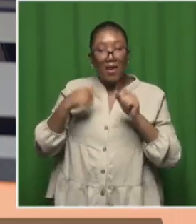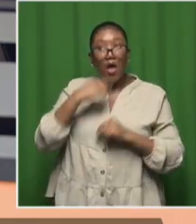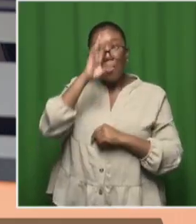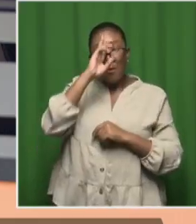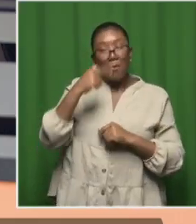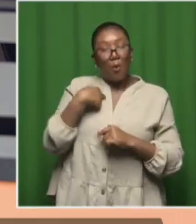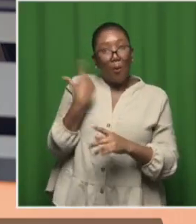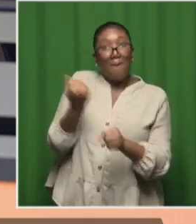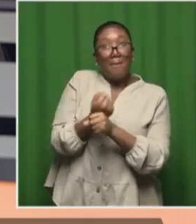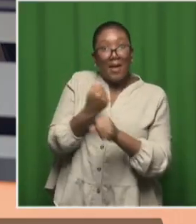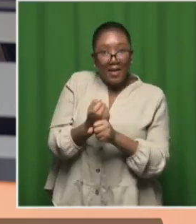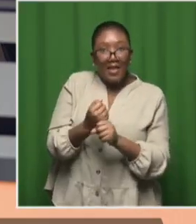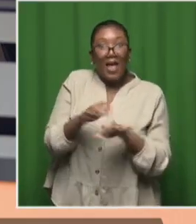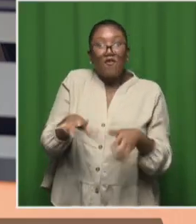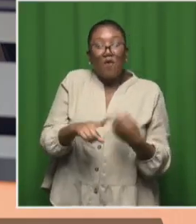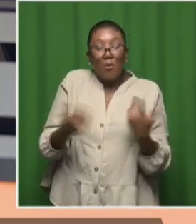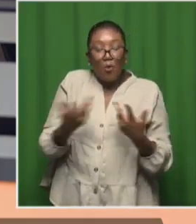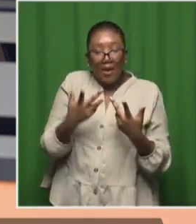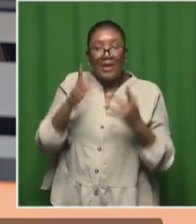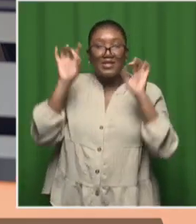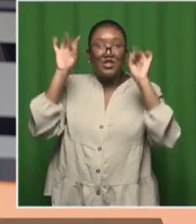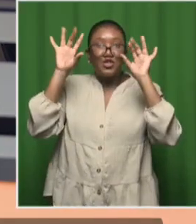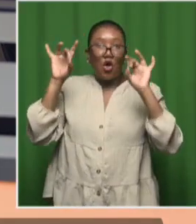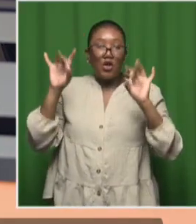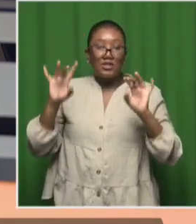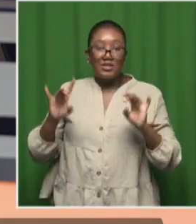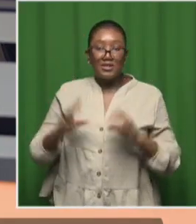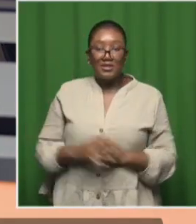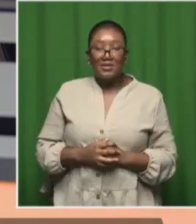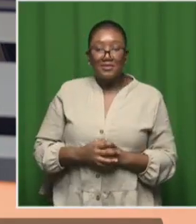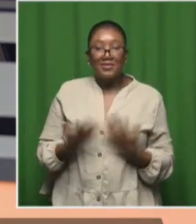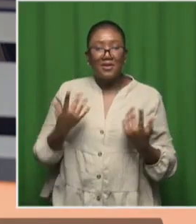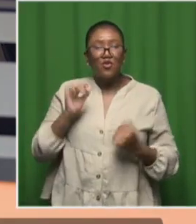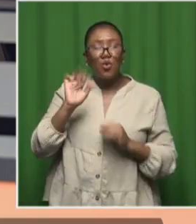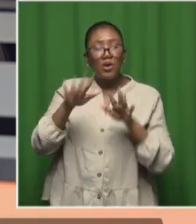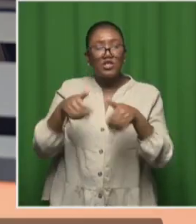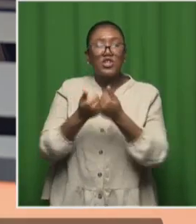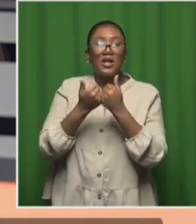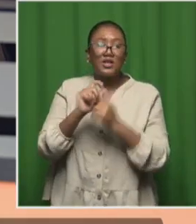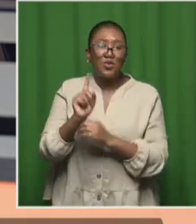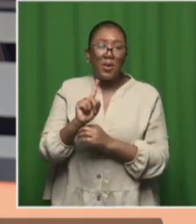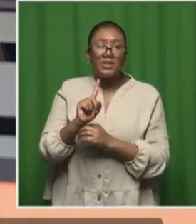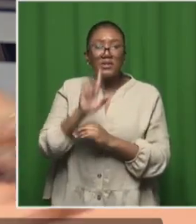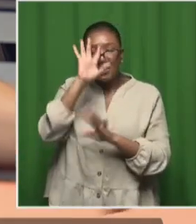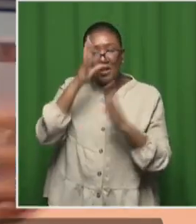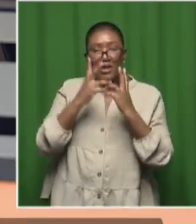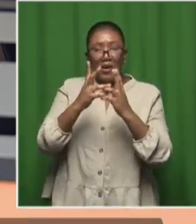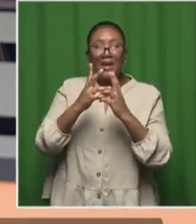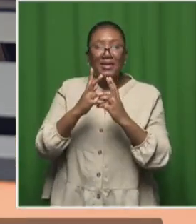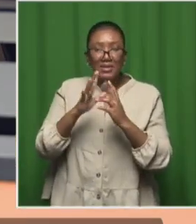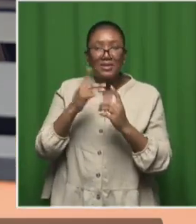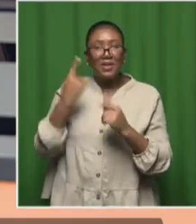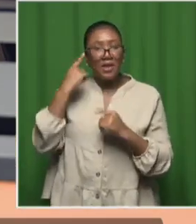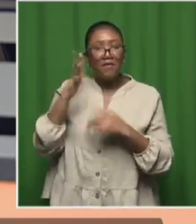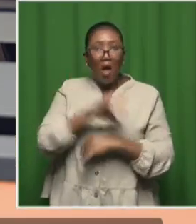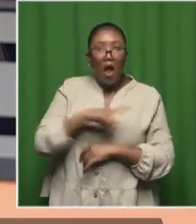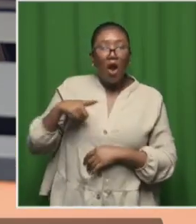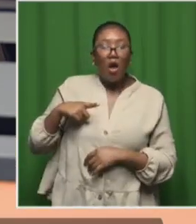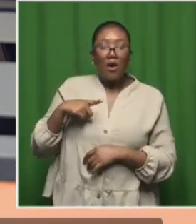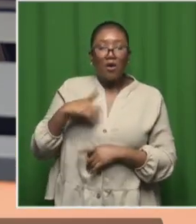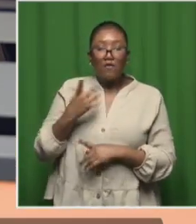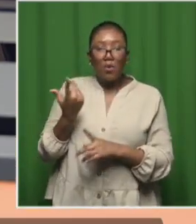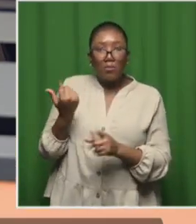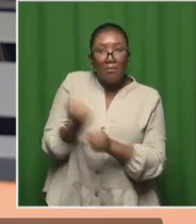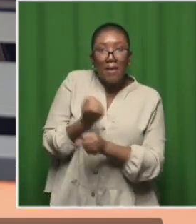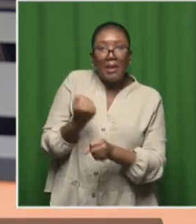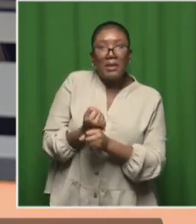the stars, right? Absolutely, yes, absolutely. What was the biggest challenge then in creating this? How long would it also have taken you incorporating